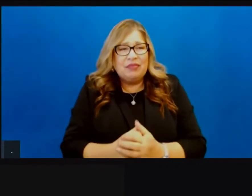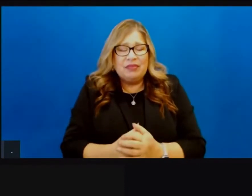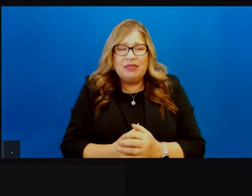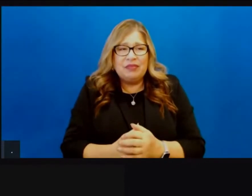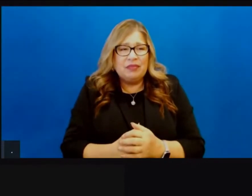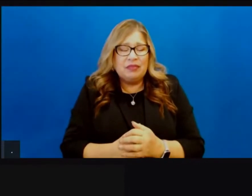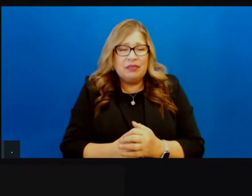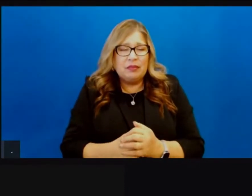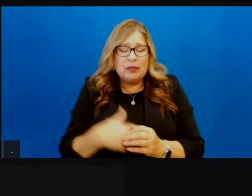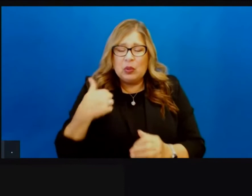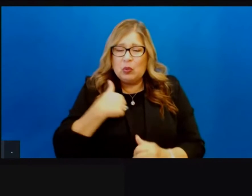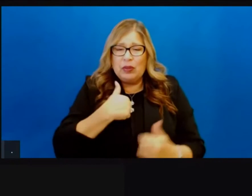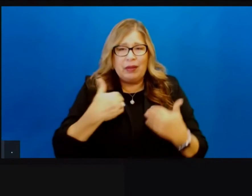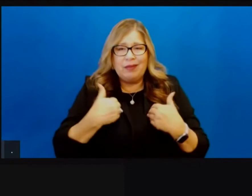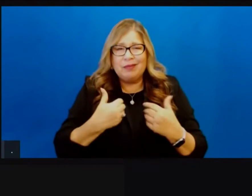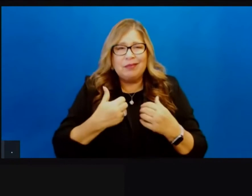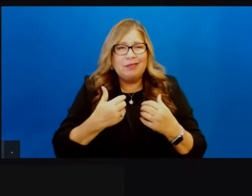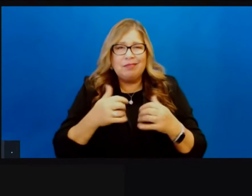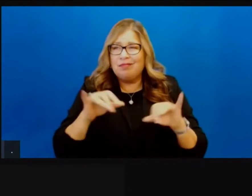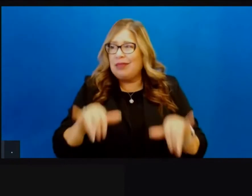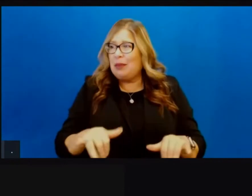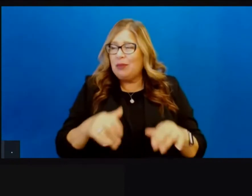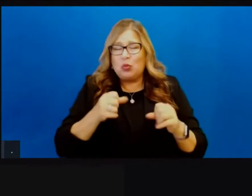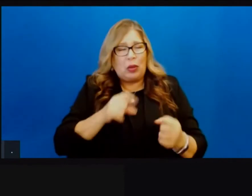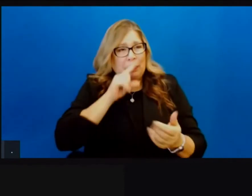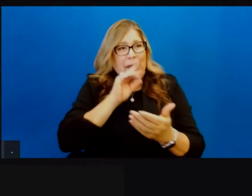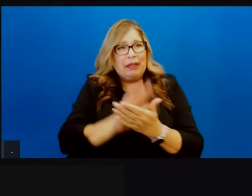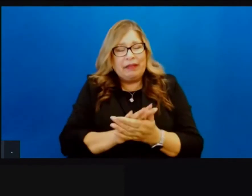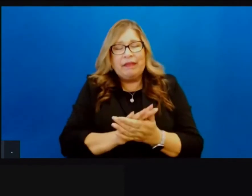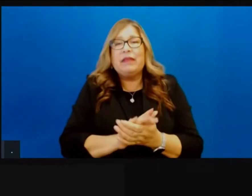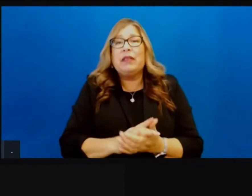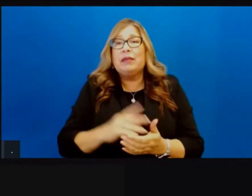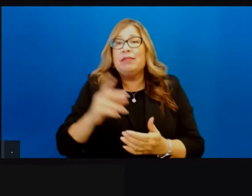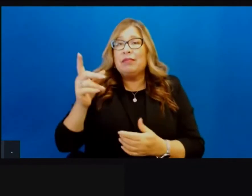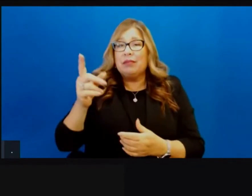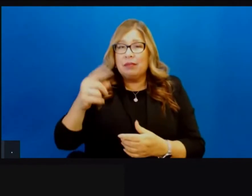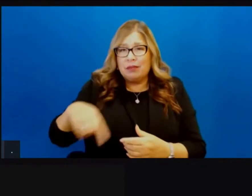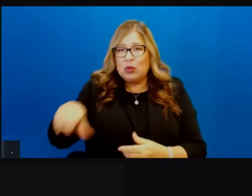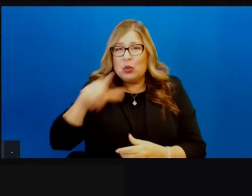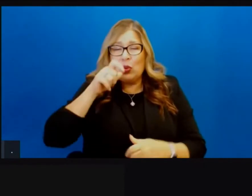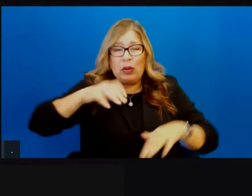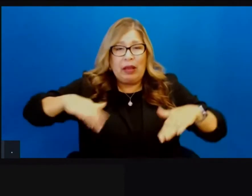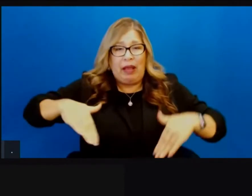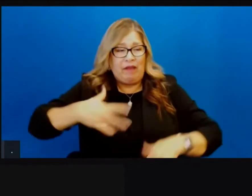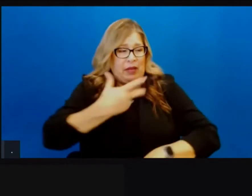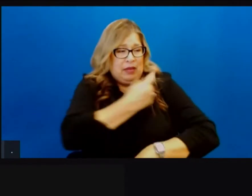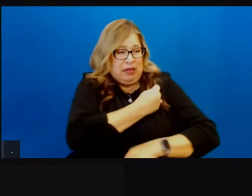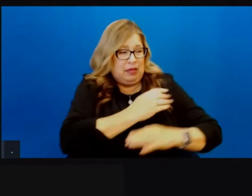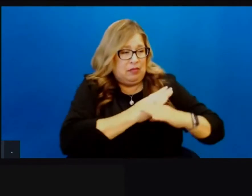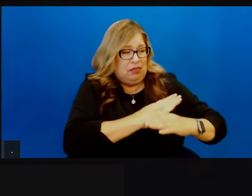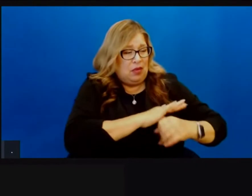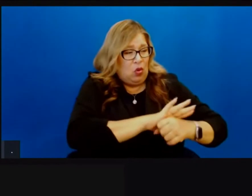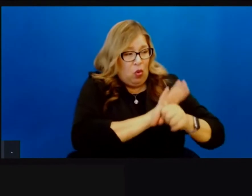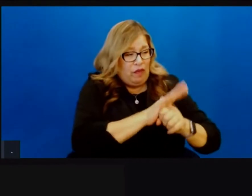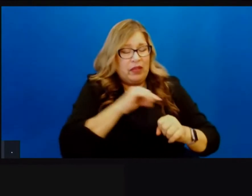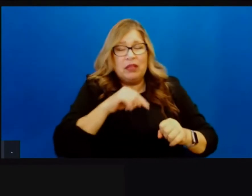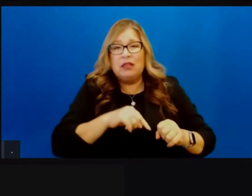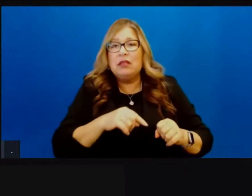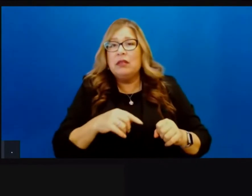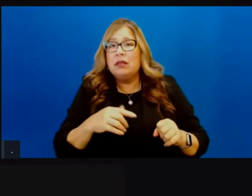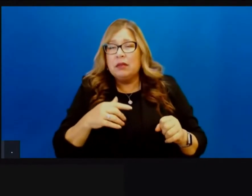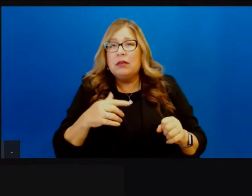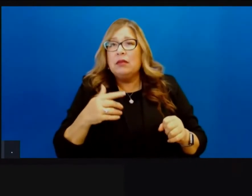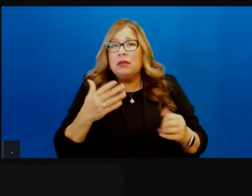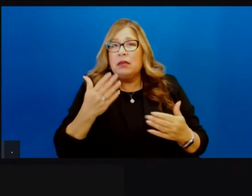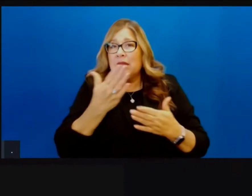have this strong belief that among unvaccinated Californians, there's still a significant number of those who are still